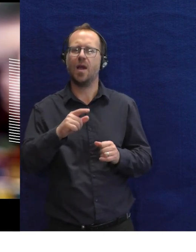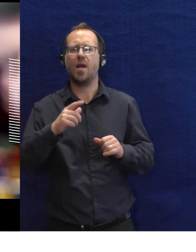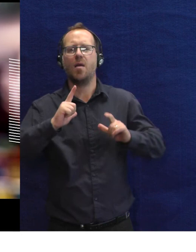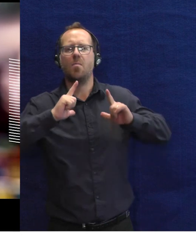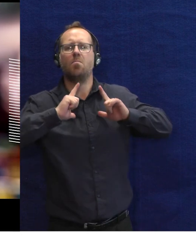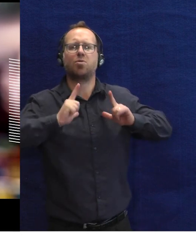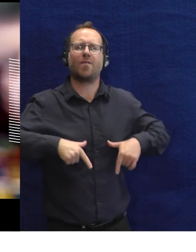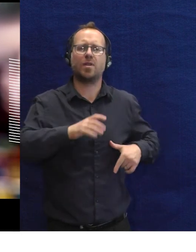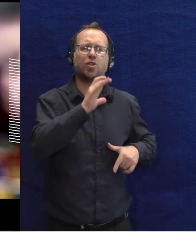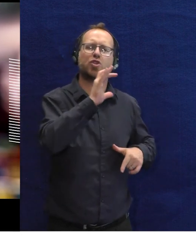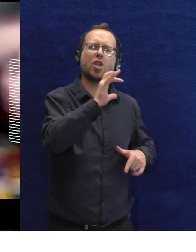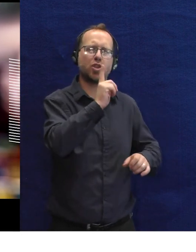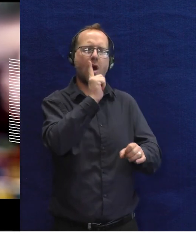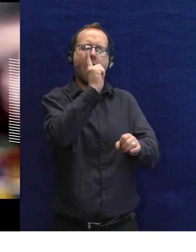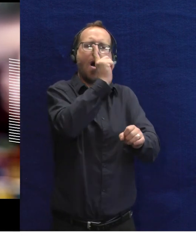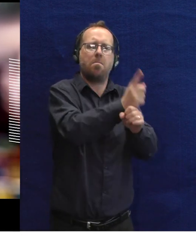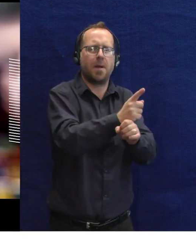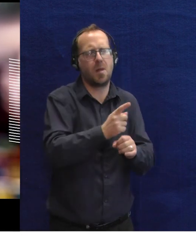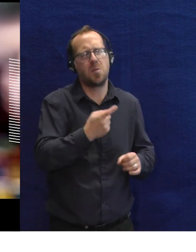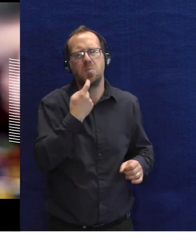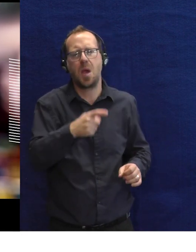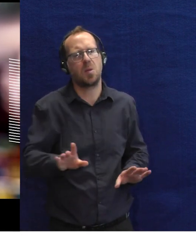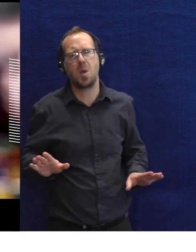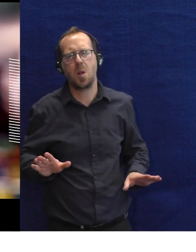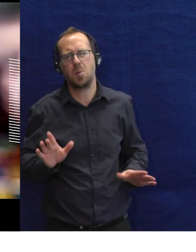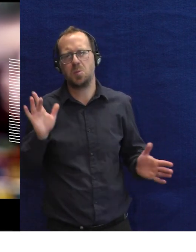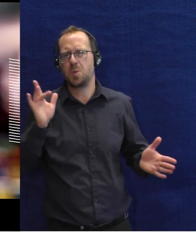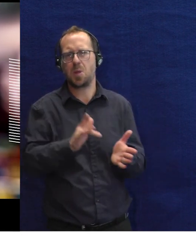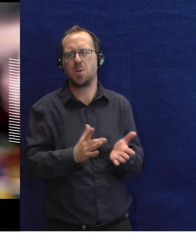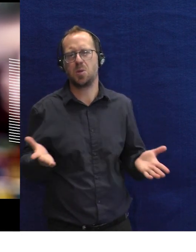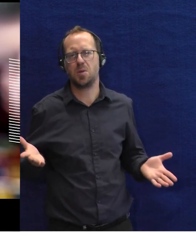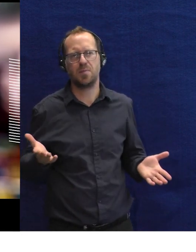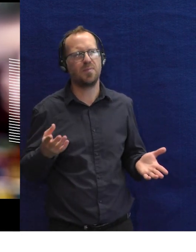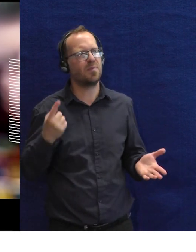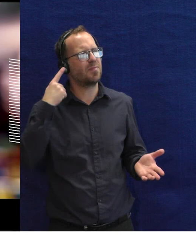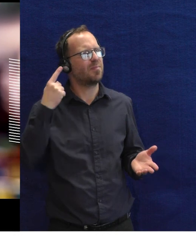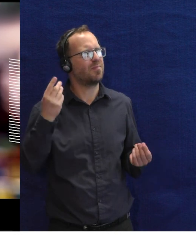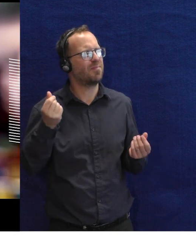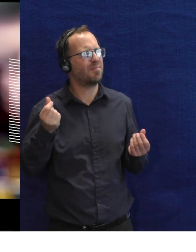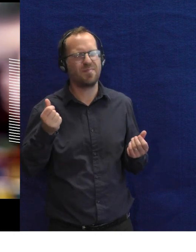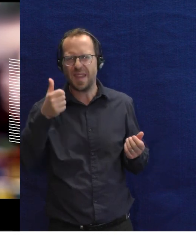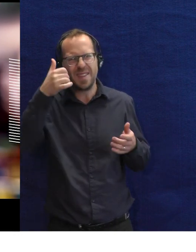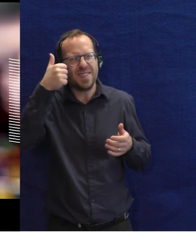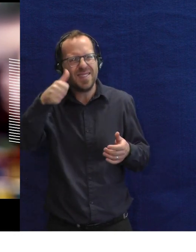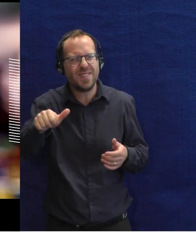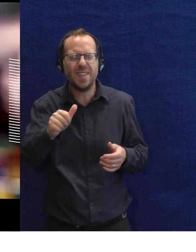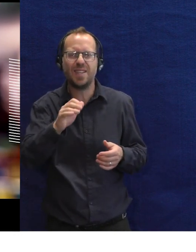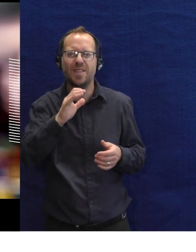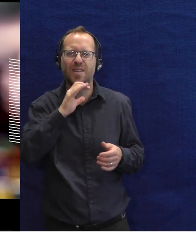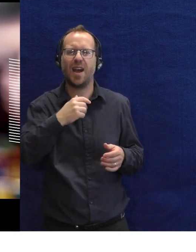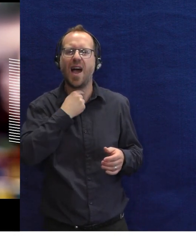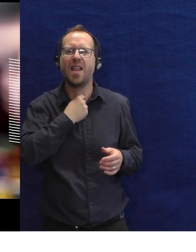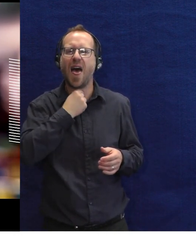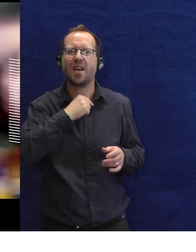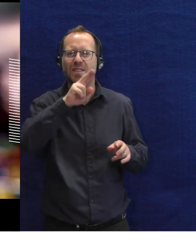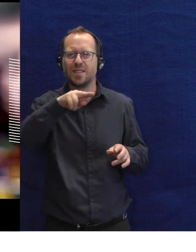synthesis. But to create this example took me 2 minutes, and if I would have followed the entire